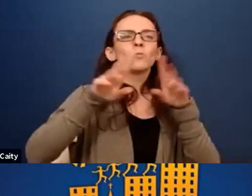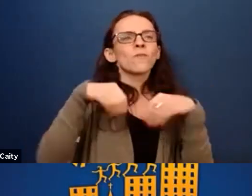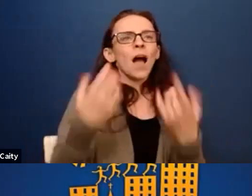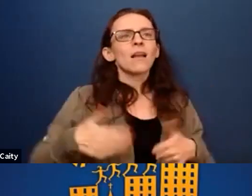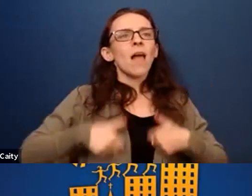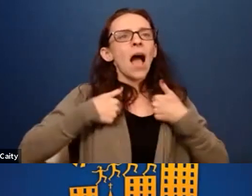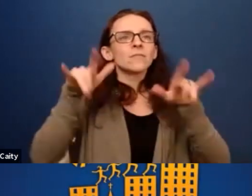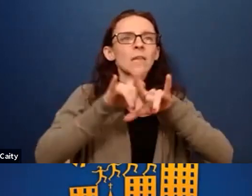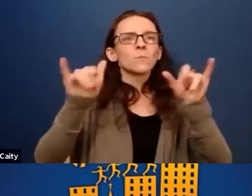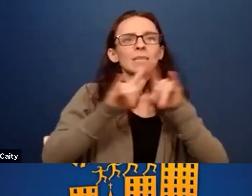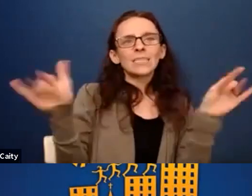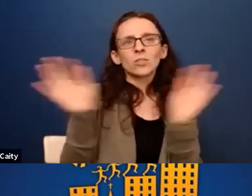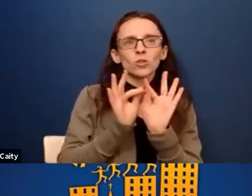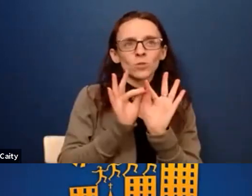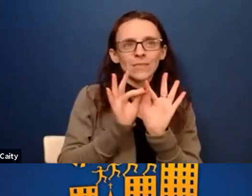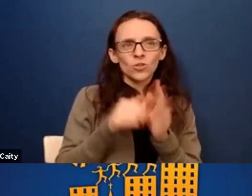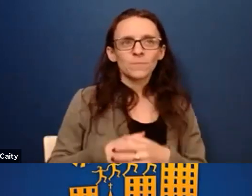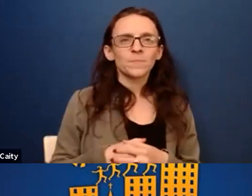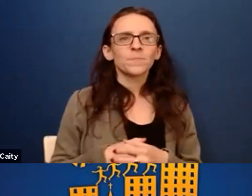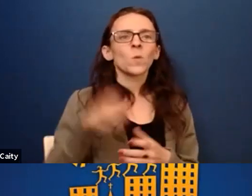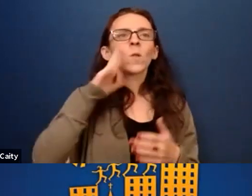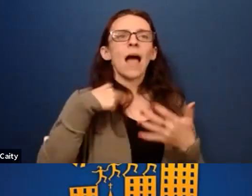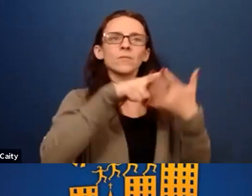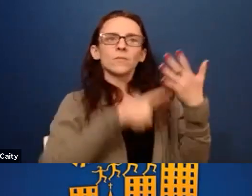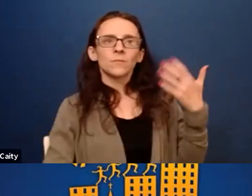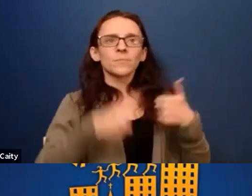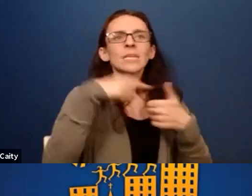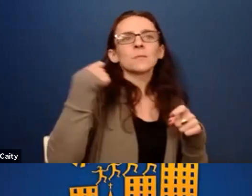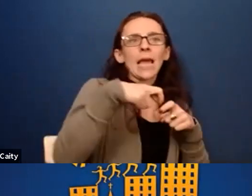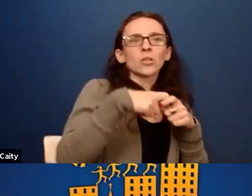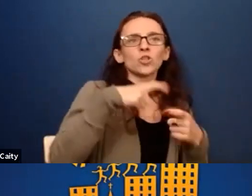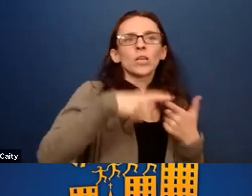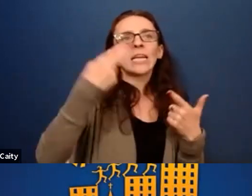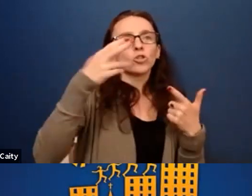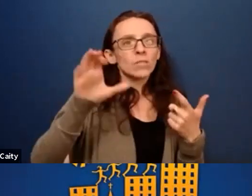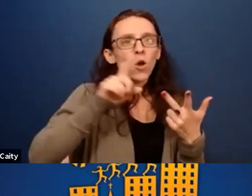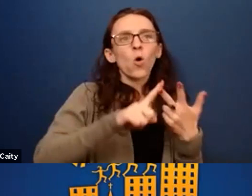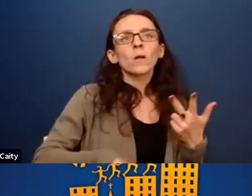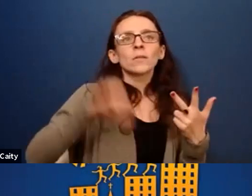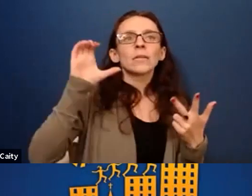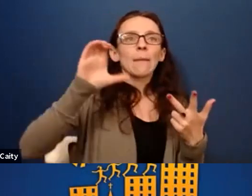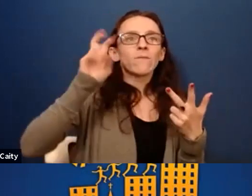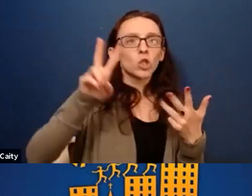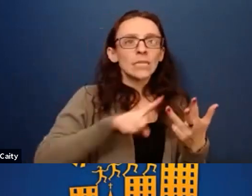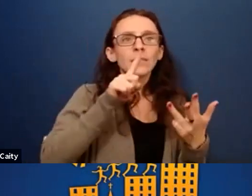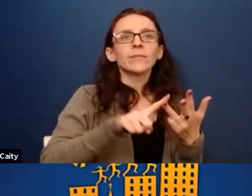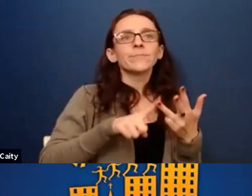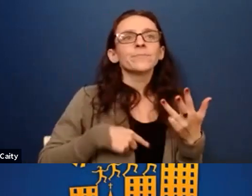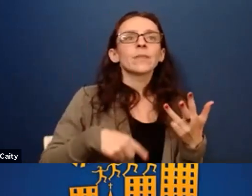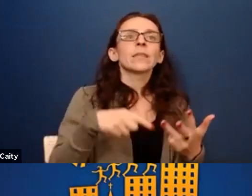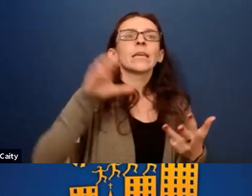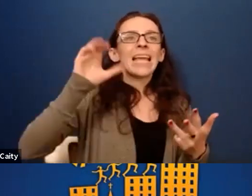simultaneous interpretation in Spanish, Haitian Creole, Cape Verdean, Cantonese,